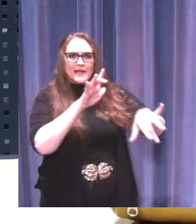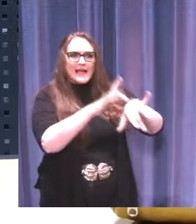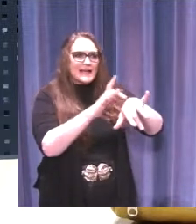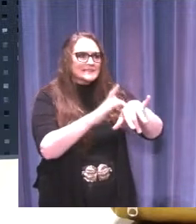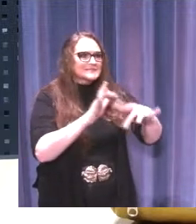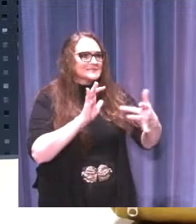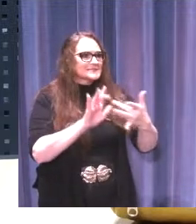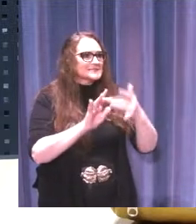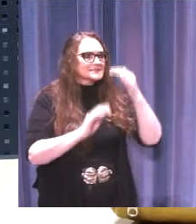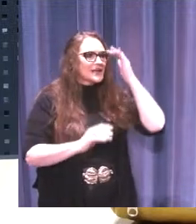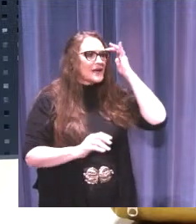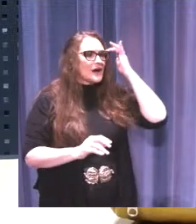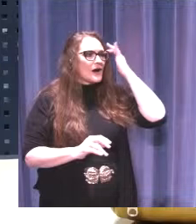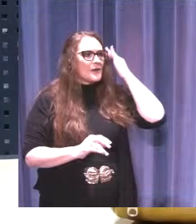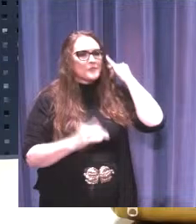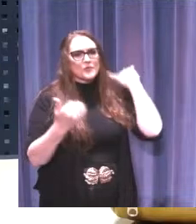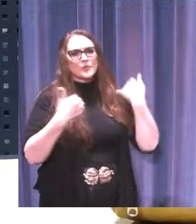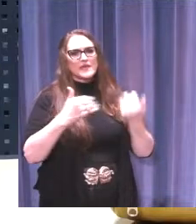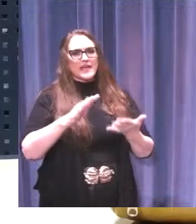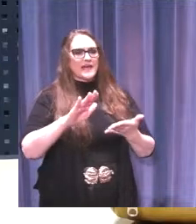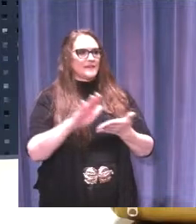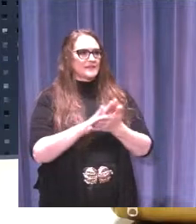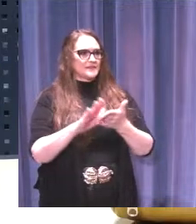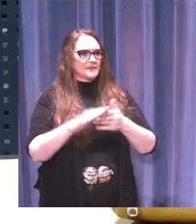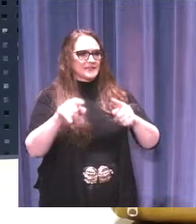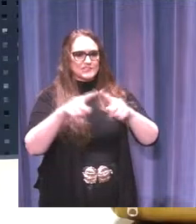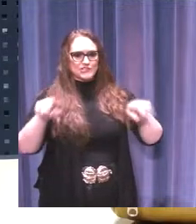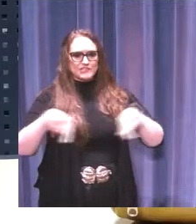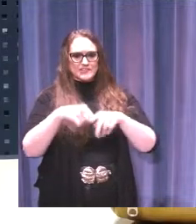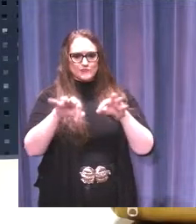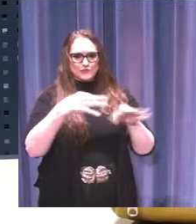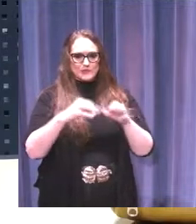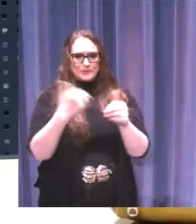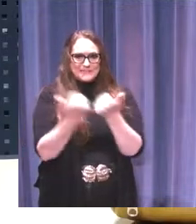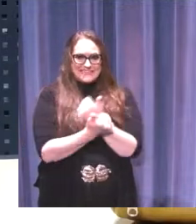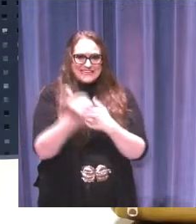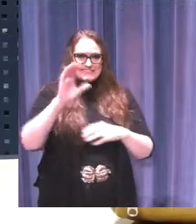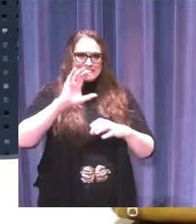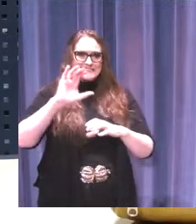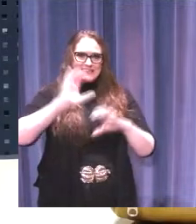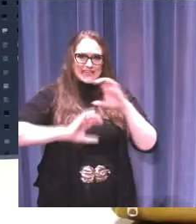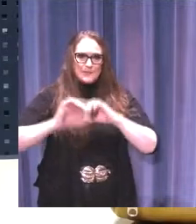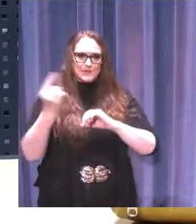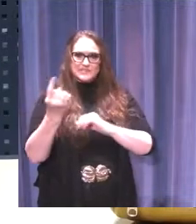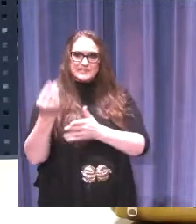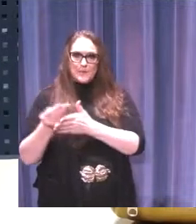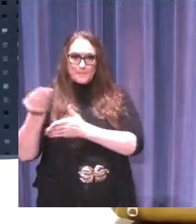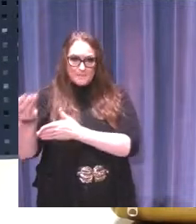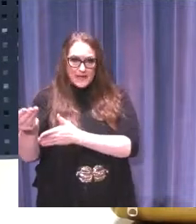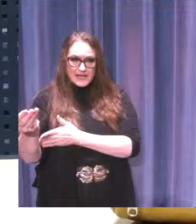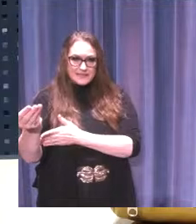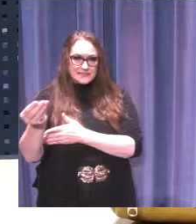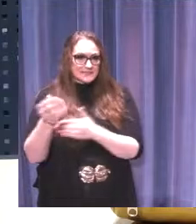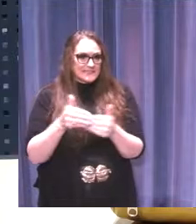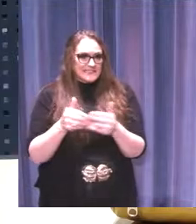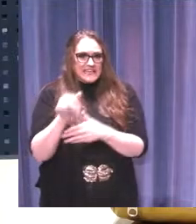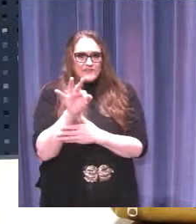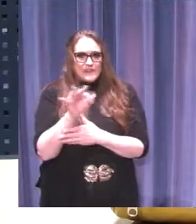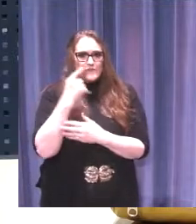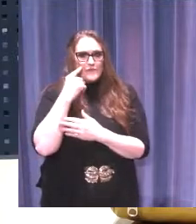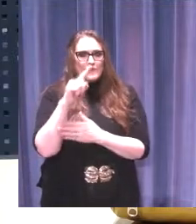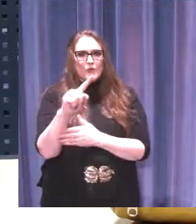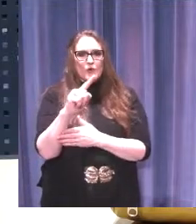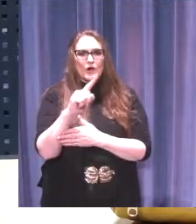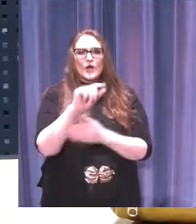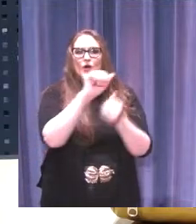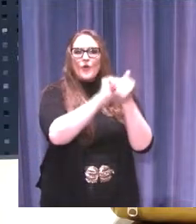have sheets of descriptions of each chemical that someone buys, even if it's for washing